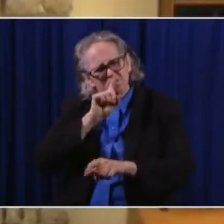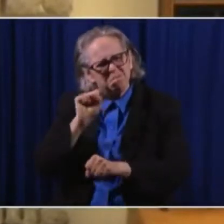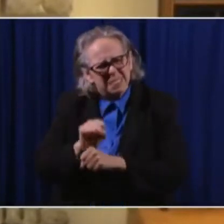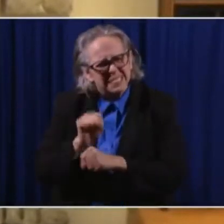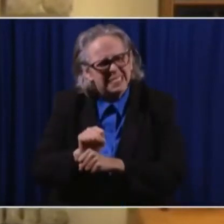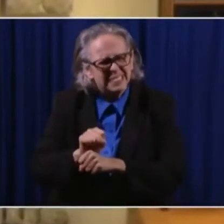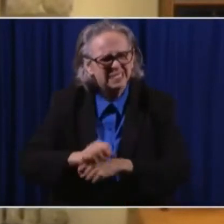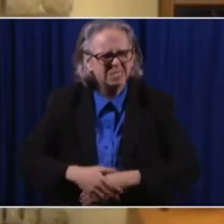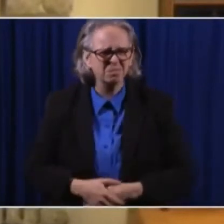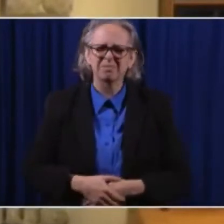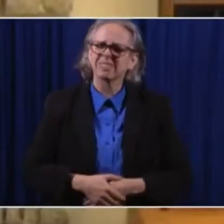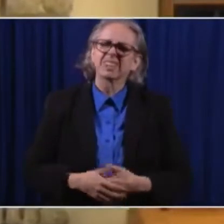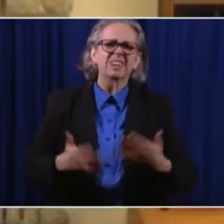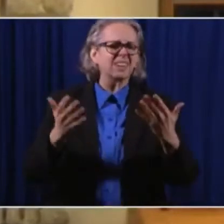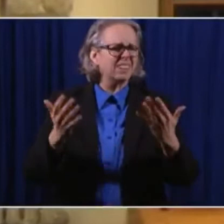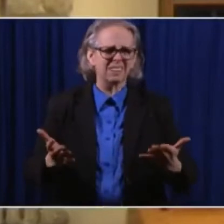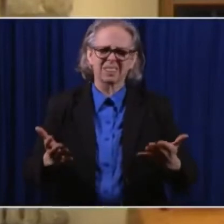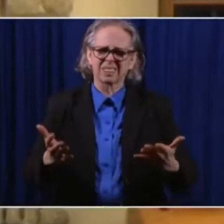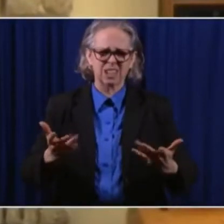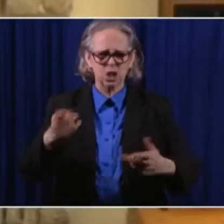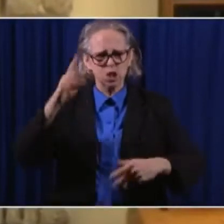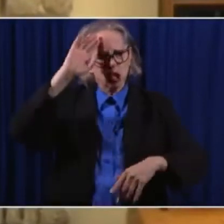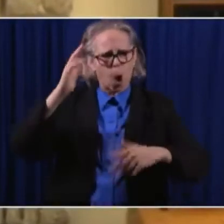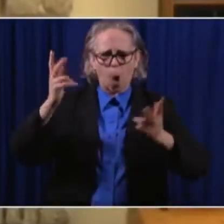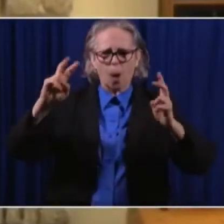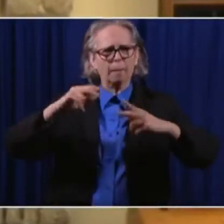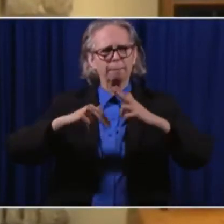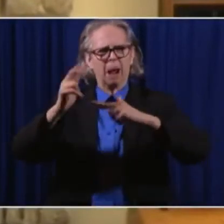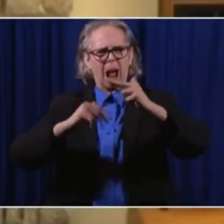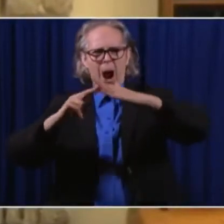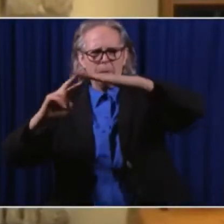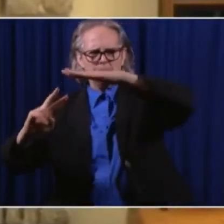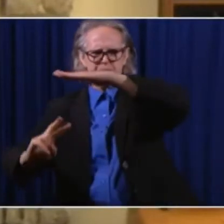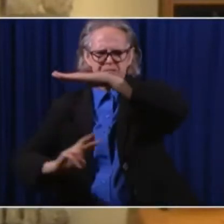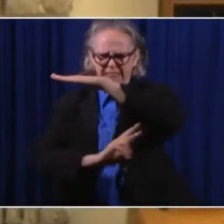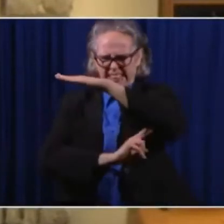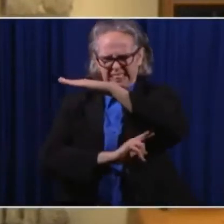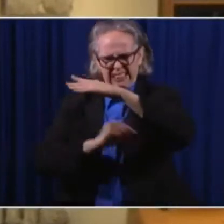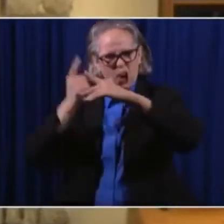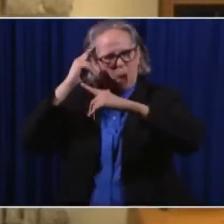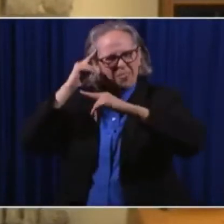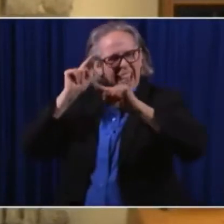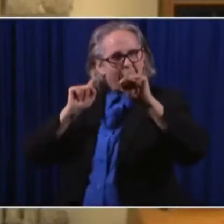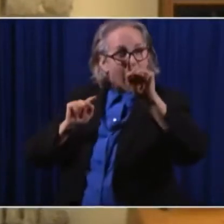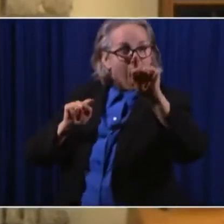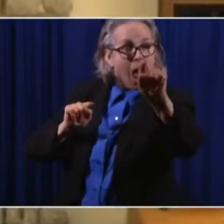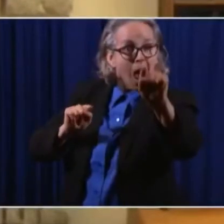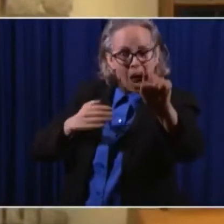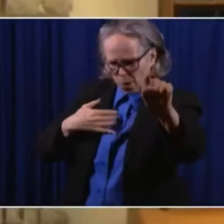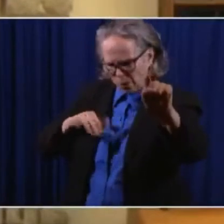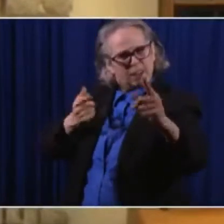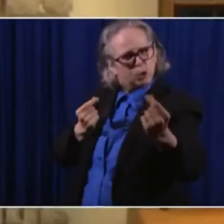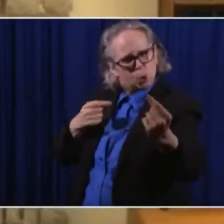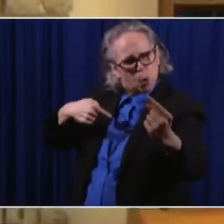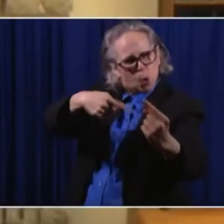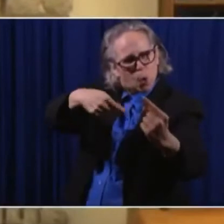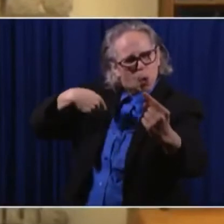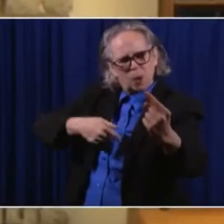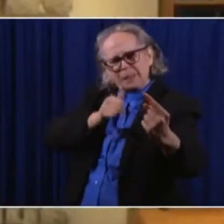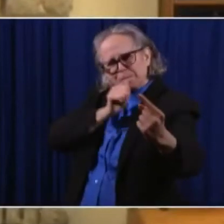a bridge to get from here to the point when we're going to have the immunity